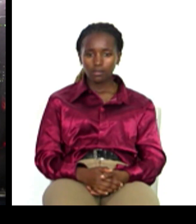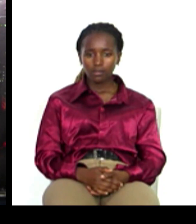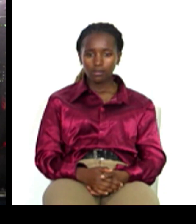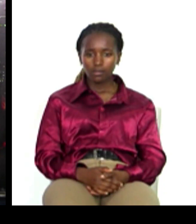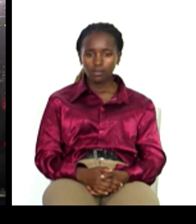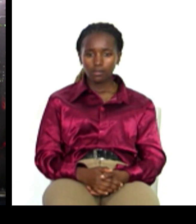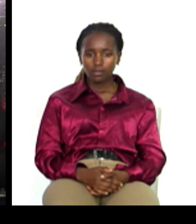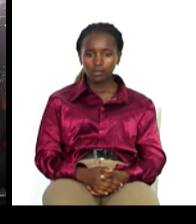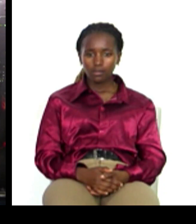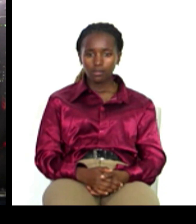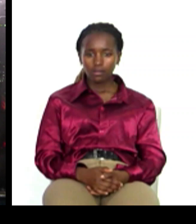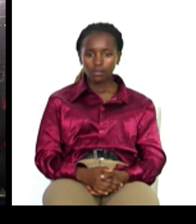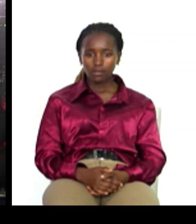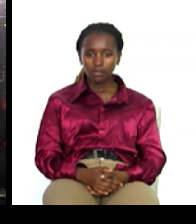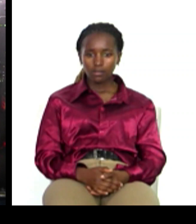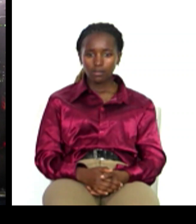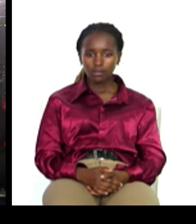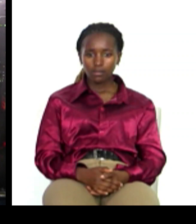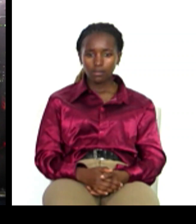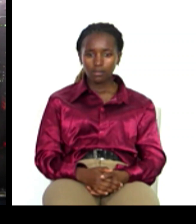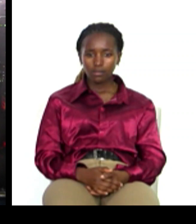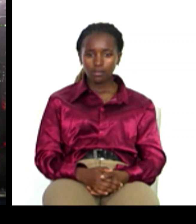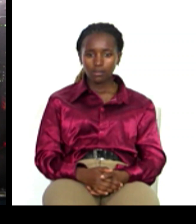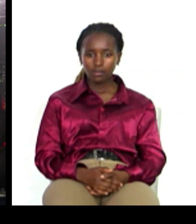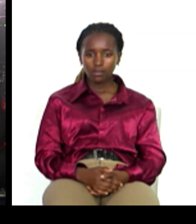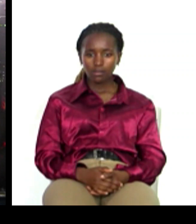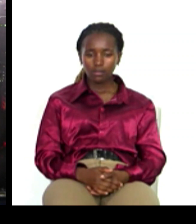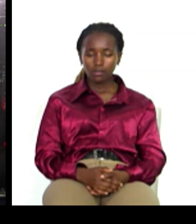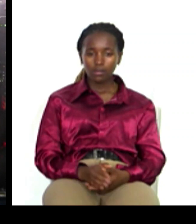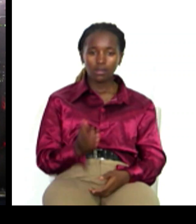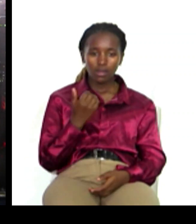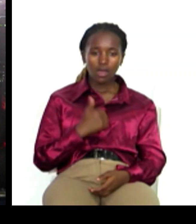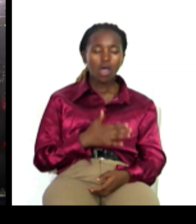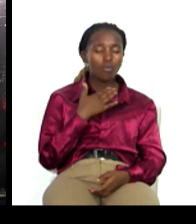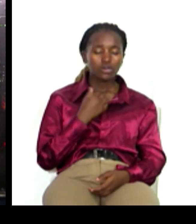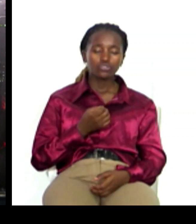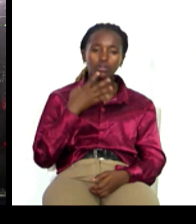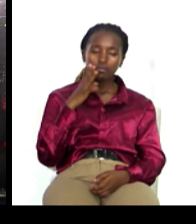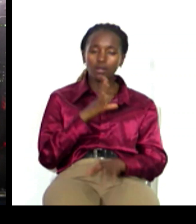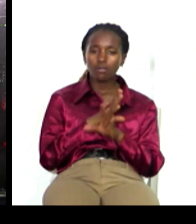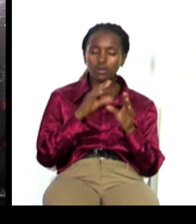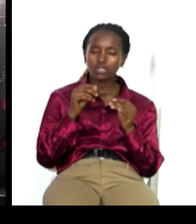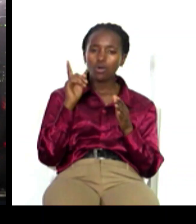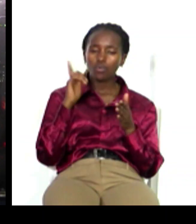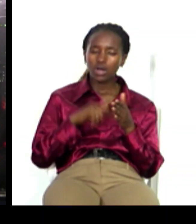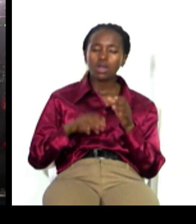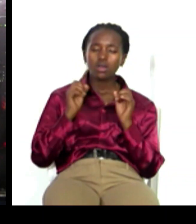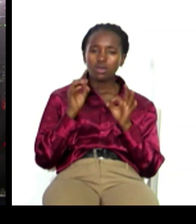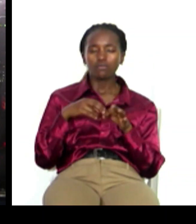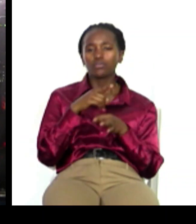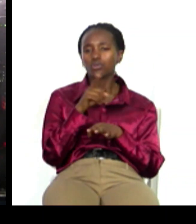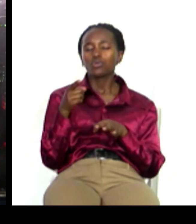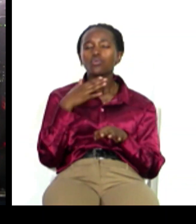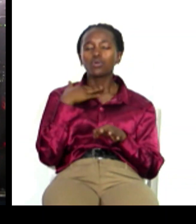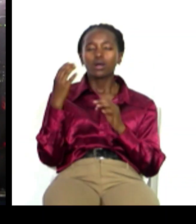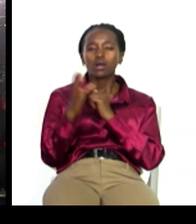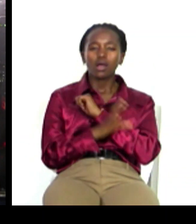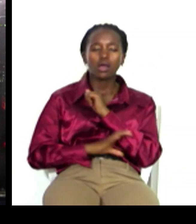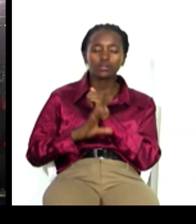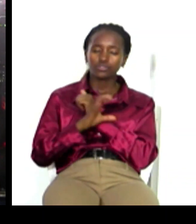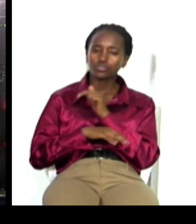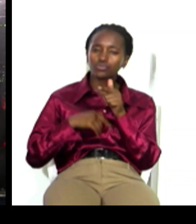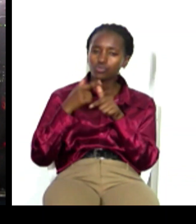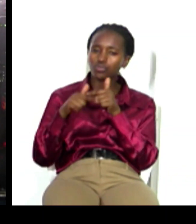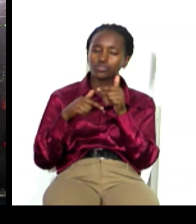Kenya, Honorable President William Kipchirchir Ruto, is that for the country to run smoothly, you